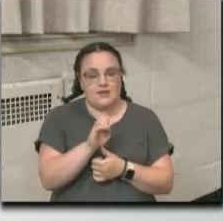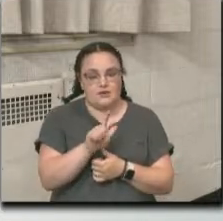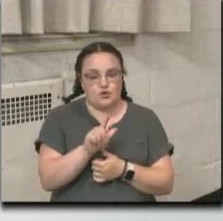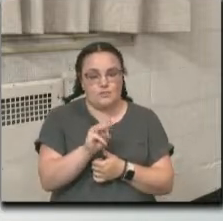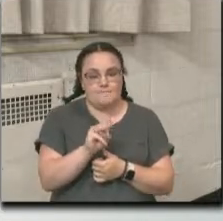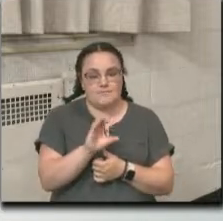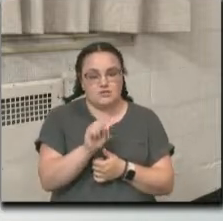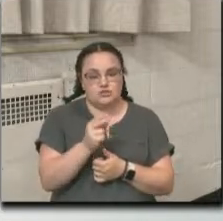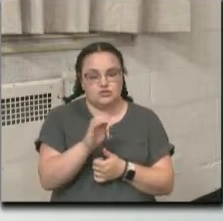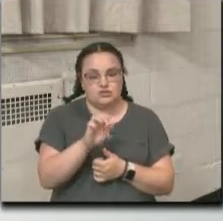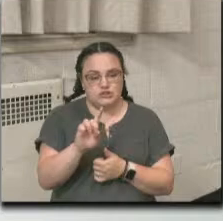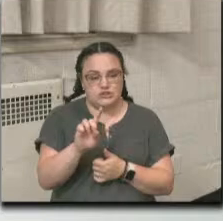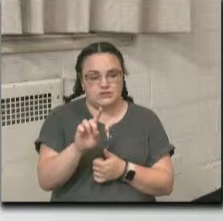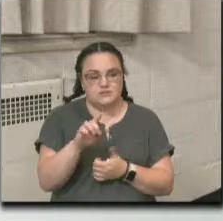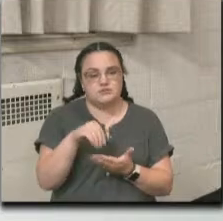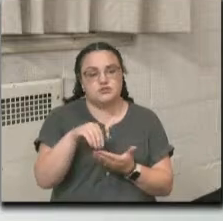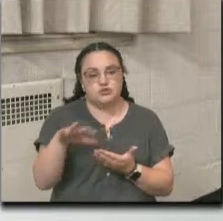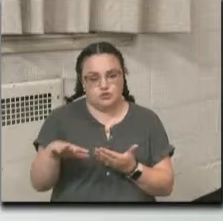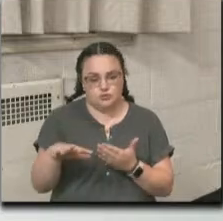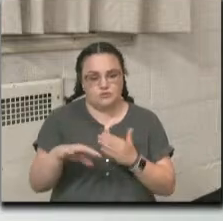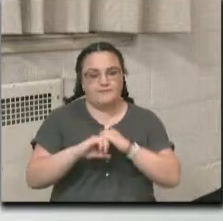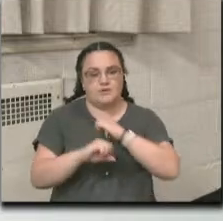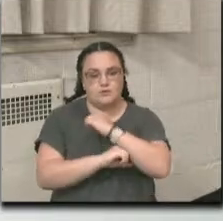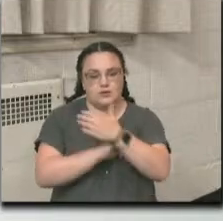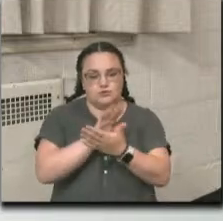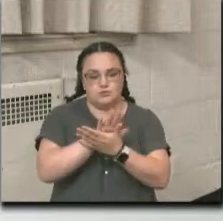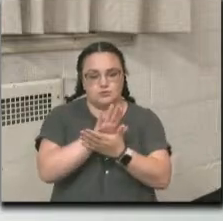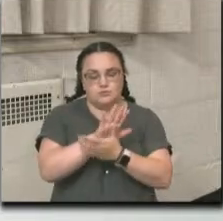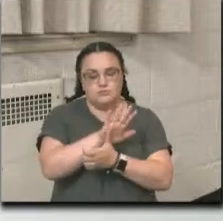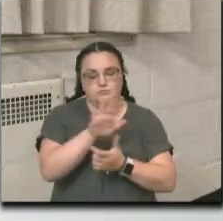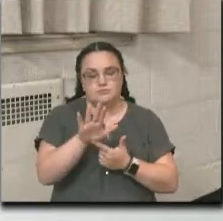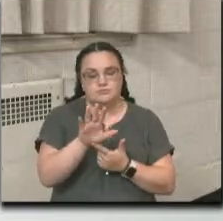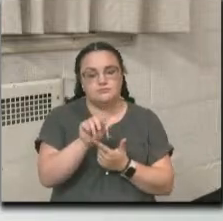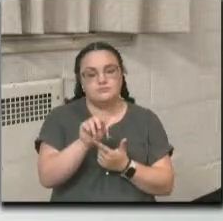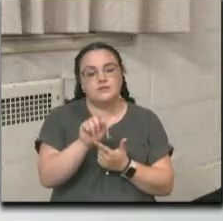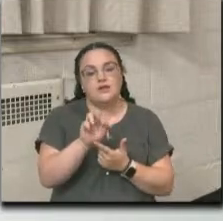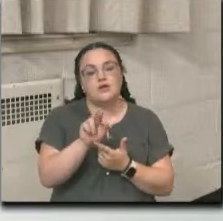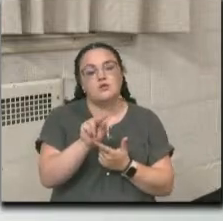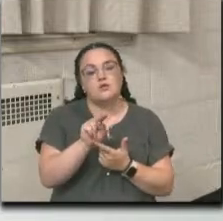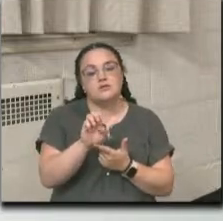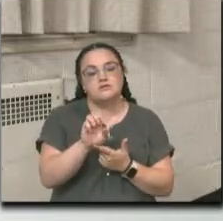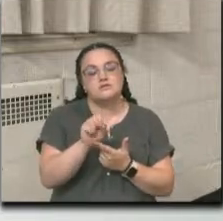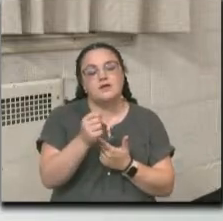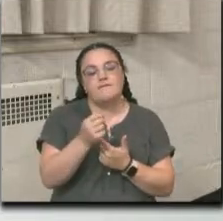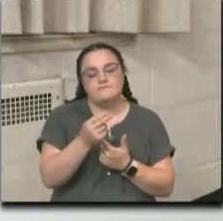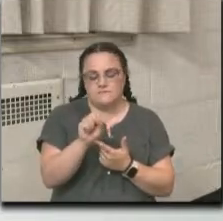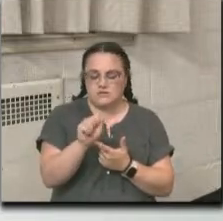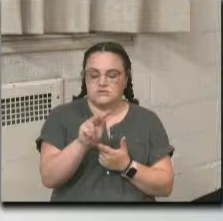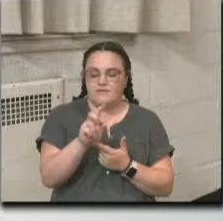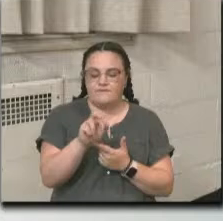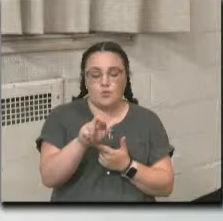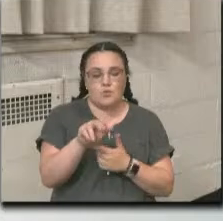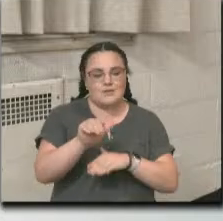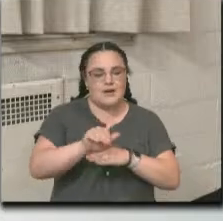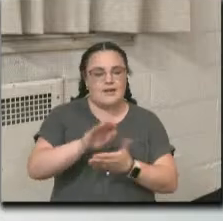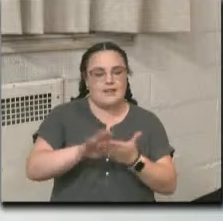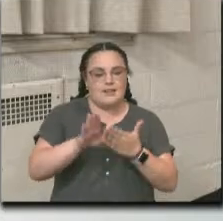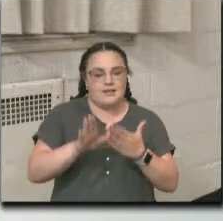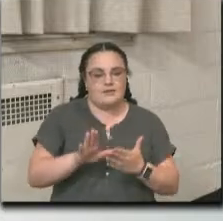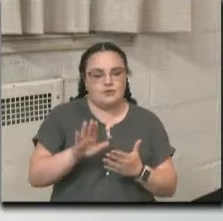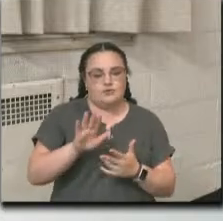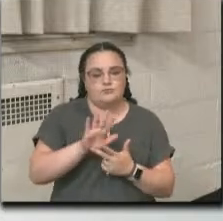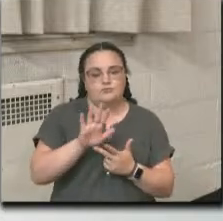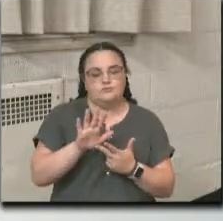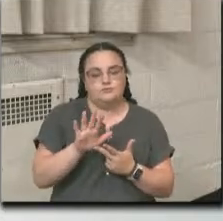Rashid, student, the Foundation School. Terrence Savor, night cleaner, Thomas G.